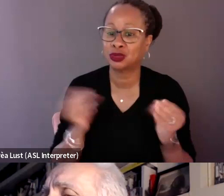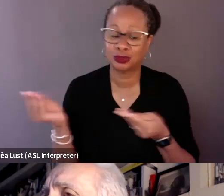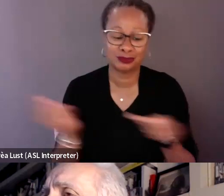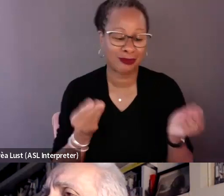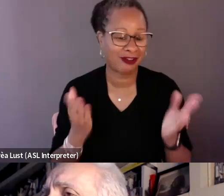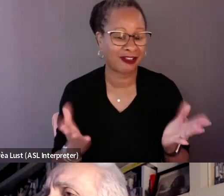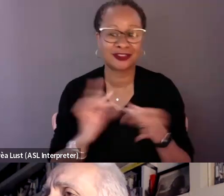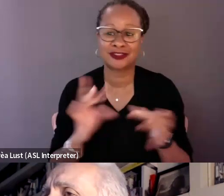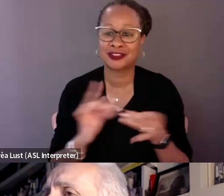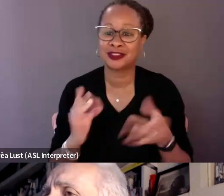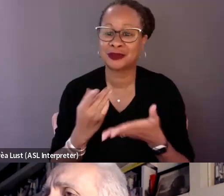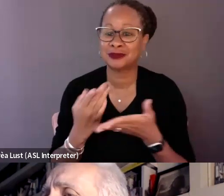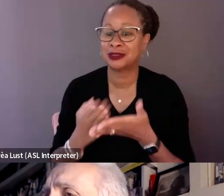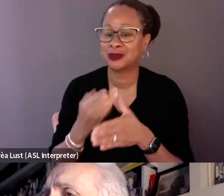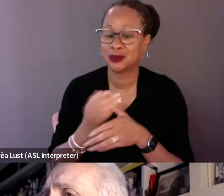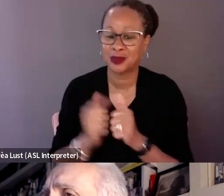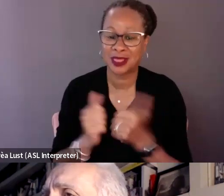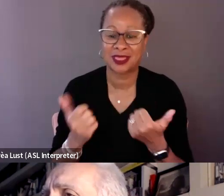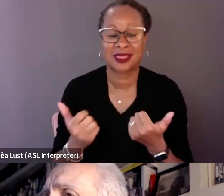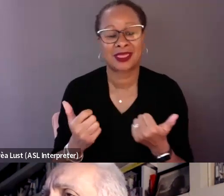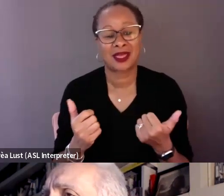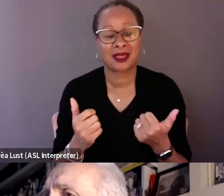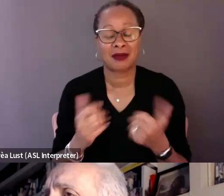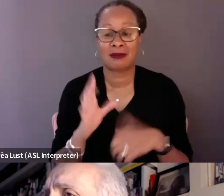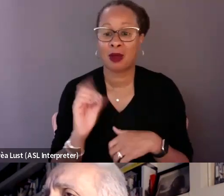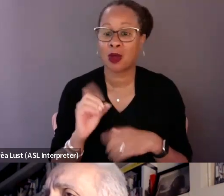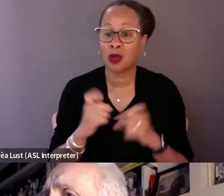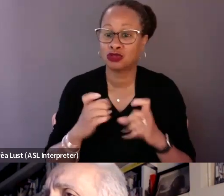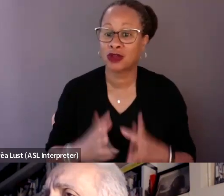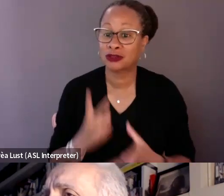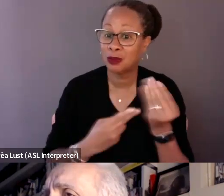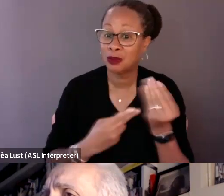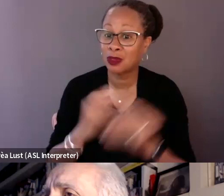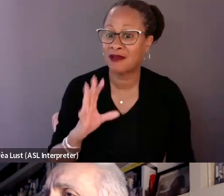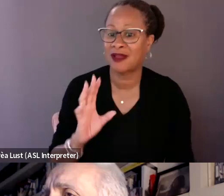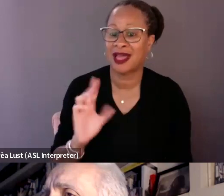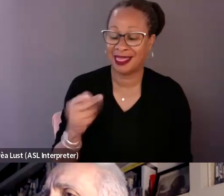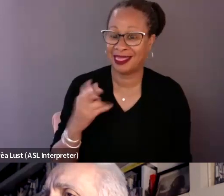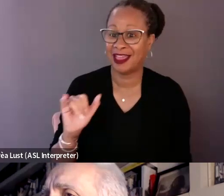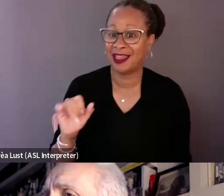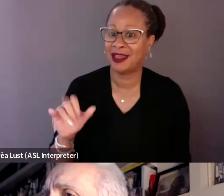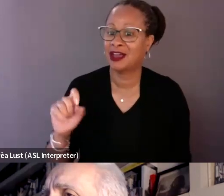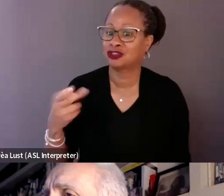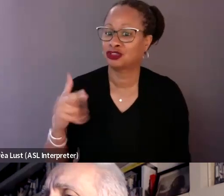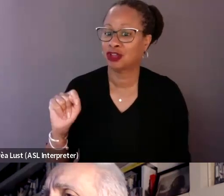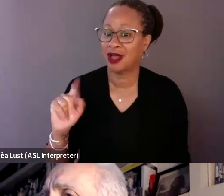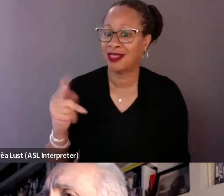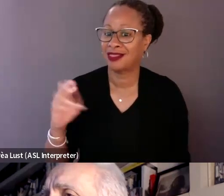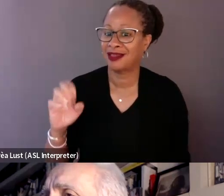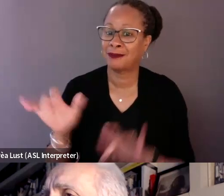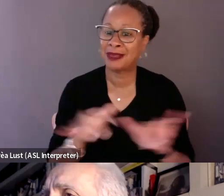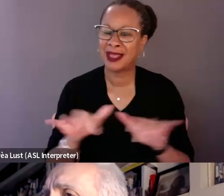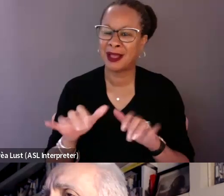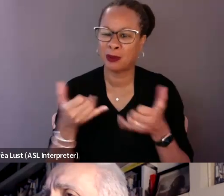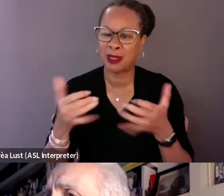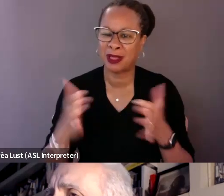a conversation with the wonderful directors of They Shot the Piano Player, Fernando Trueba and